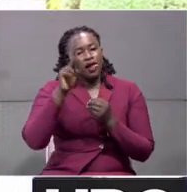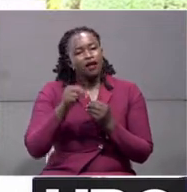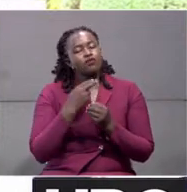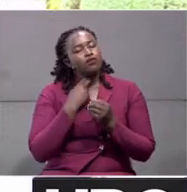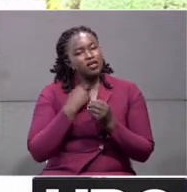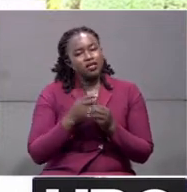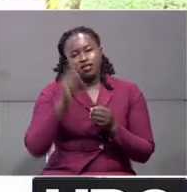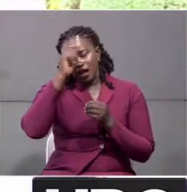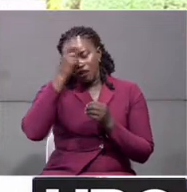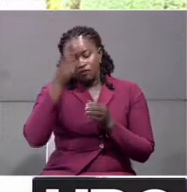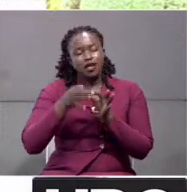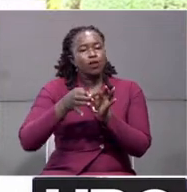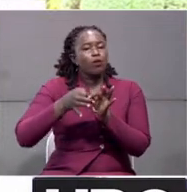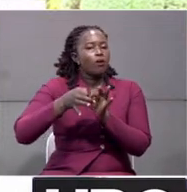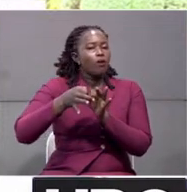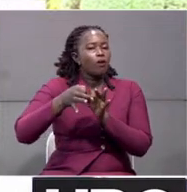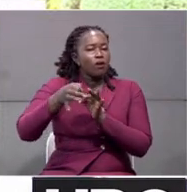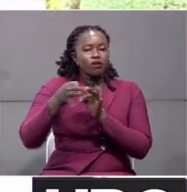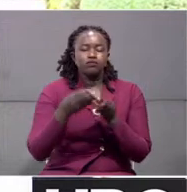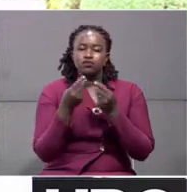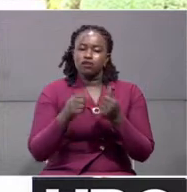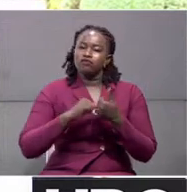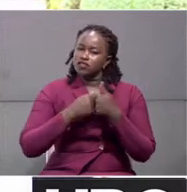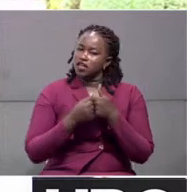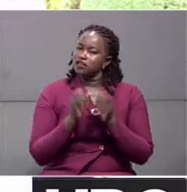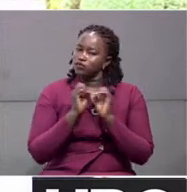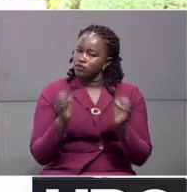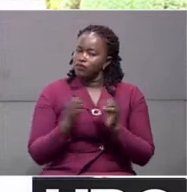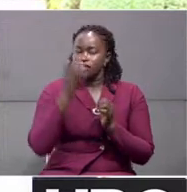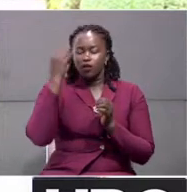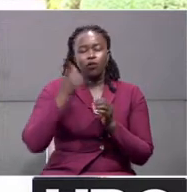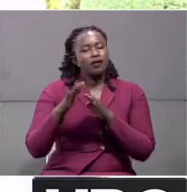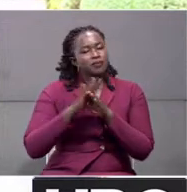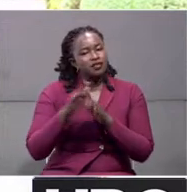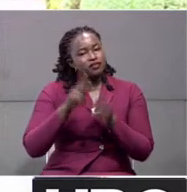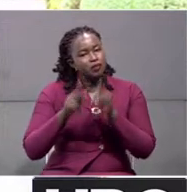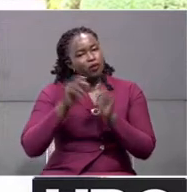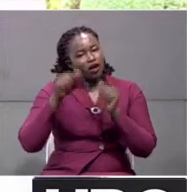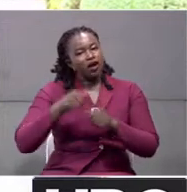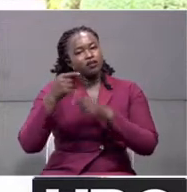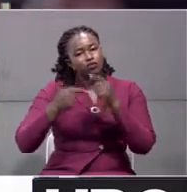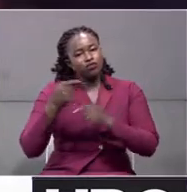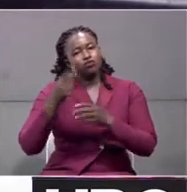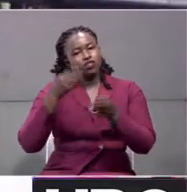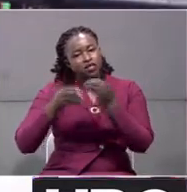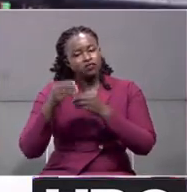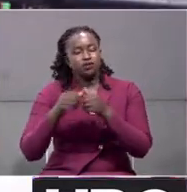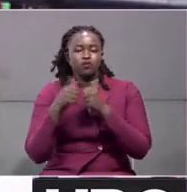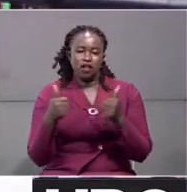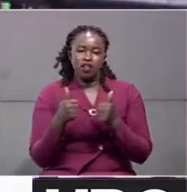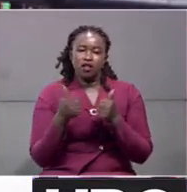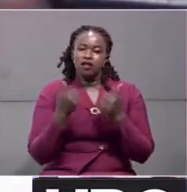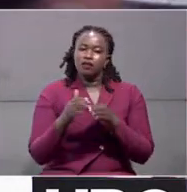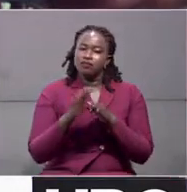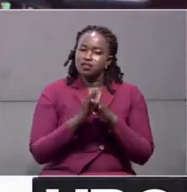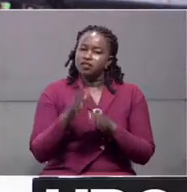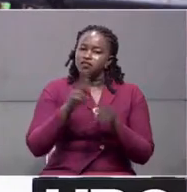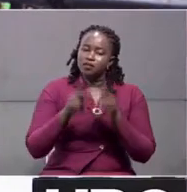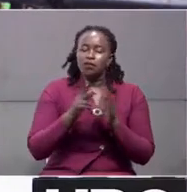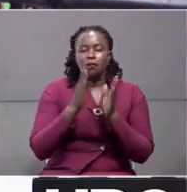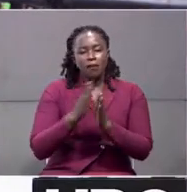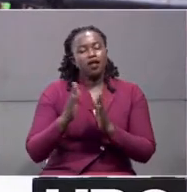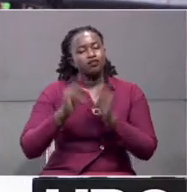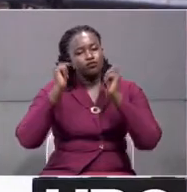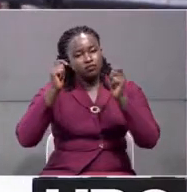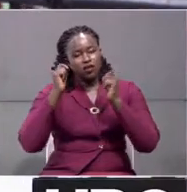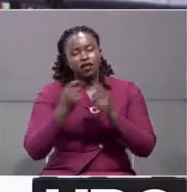government prolonging to handle these challenges so that the traders can trade in harmony. The traders have planned to strike on